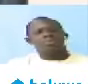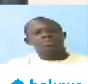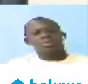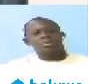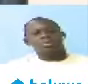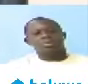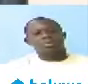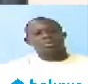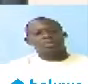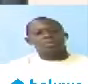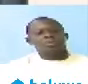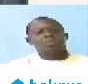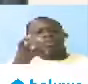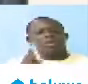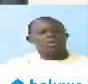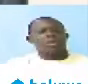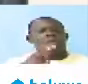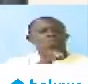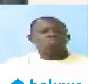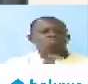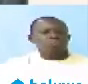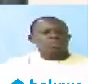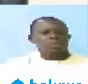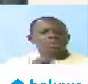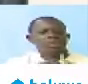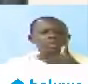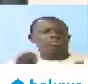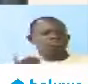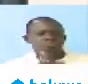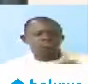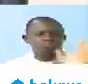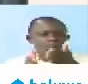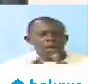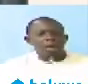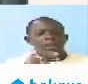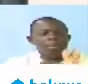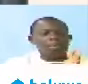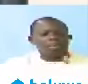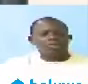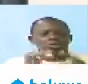or wood in the sea can never change into